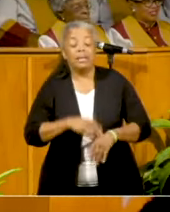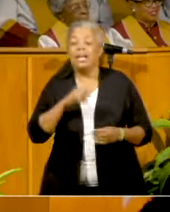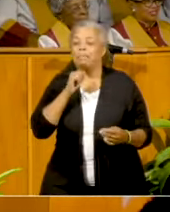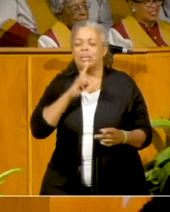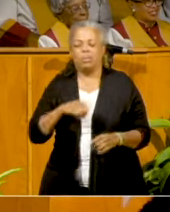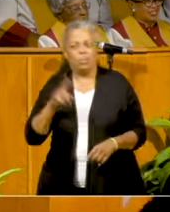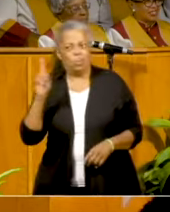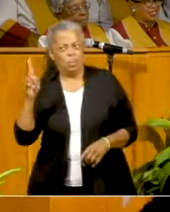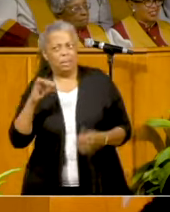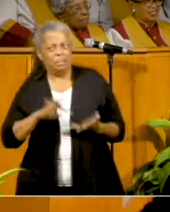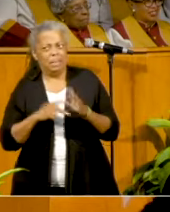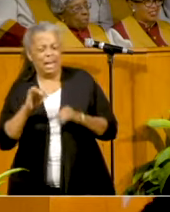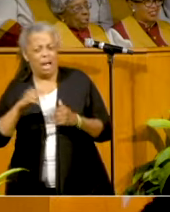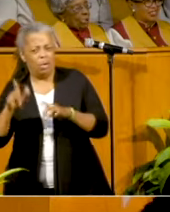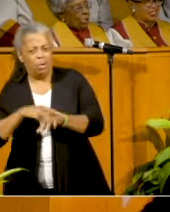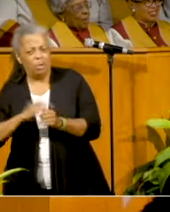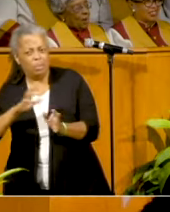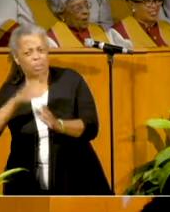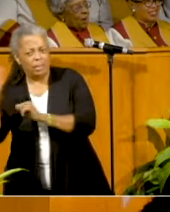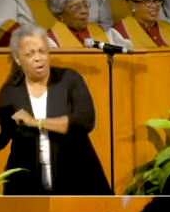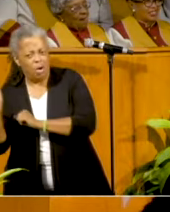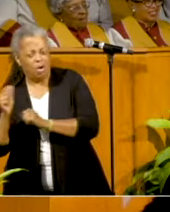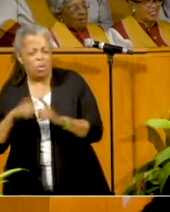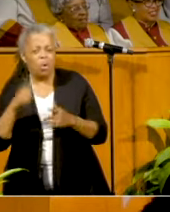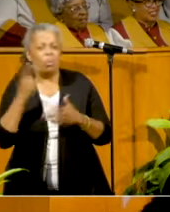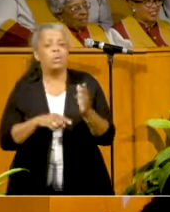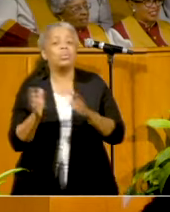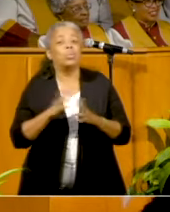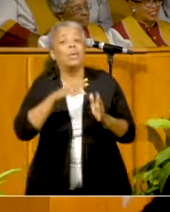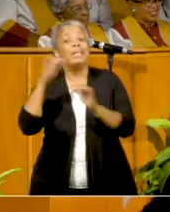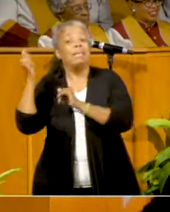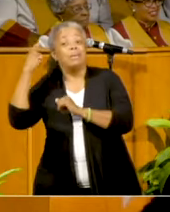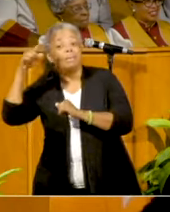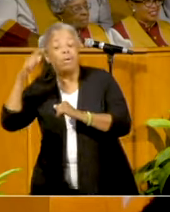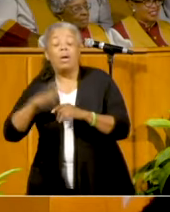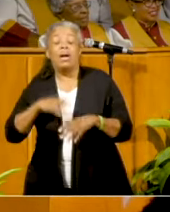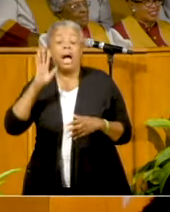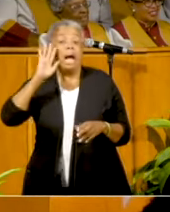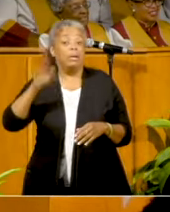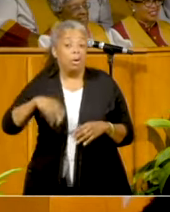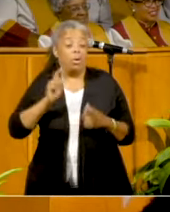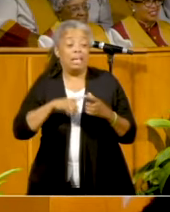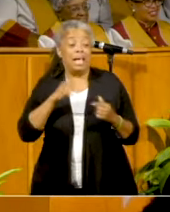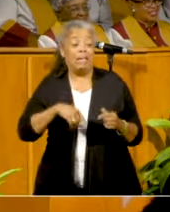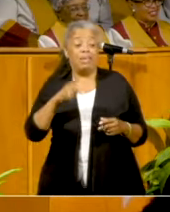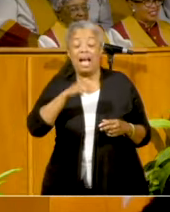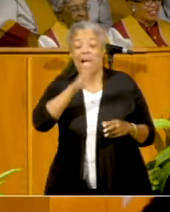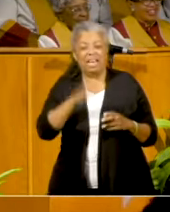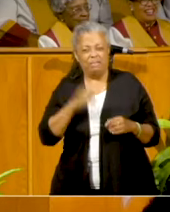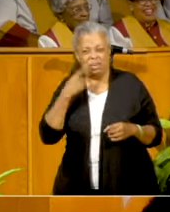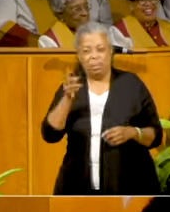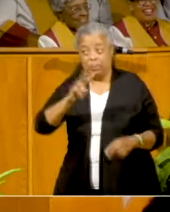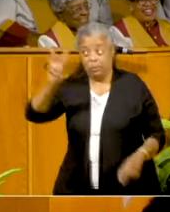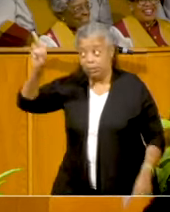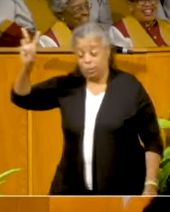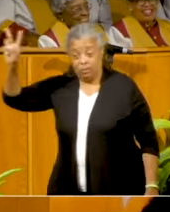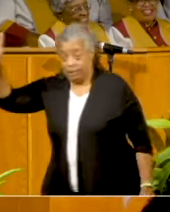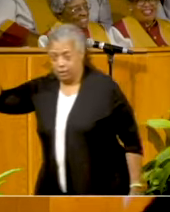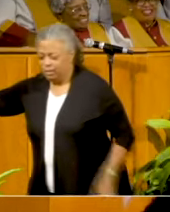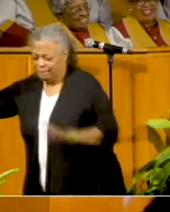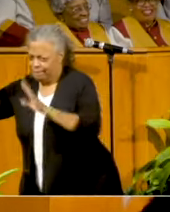if the finger meant how long you're going to be gone or what you were leaving to do. All I know is I never saw anybody put up two. Amen.